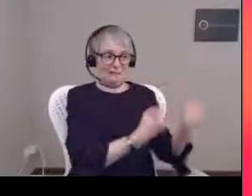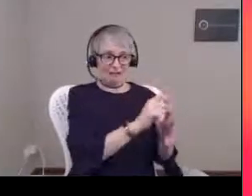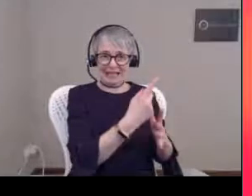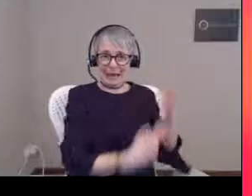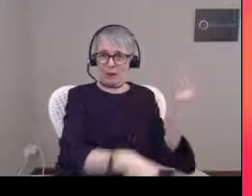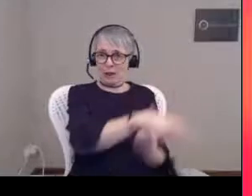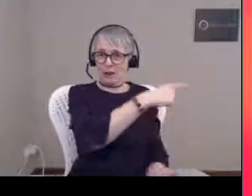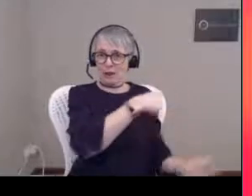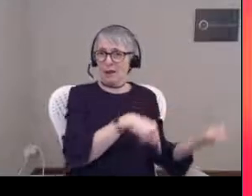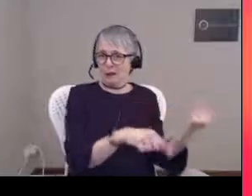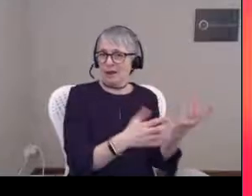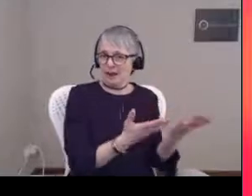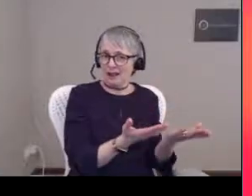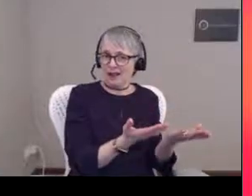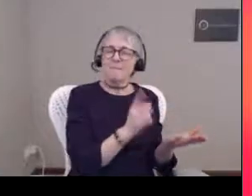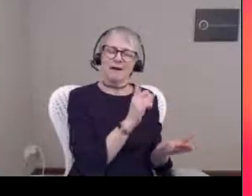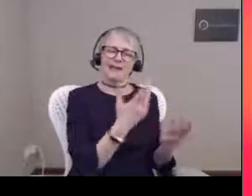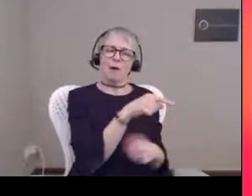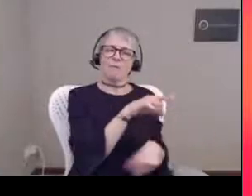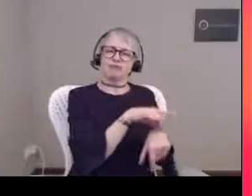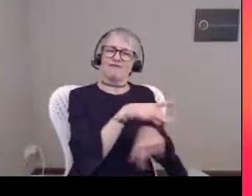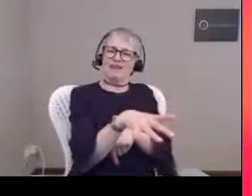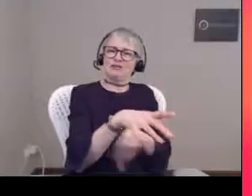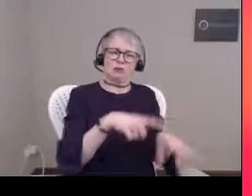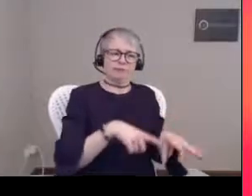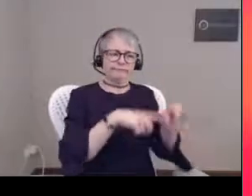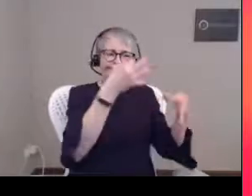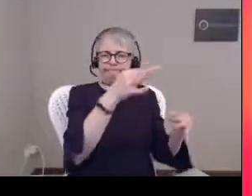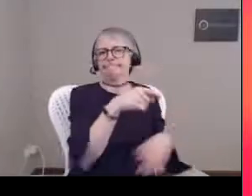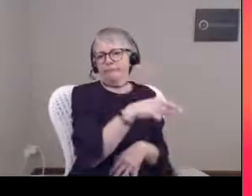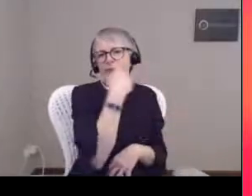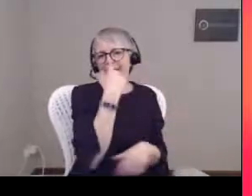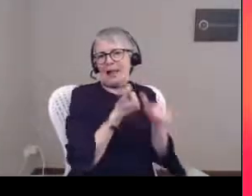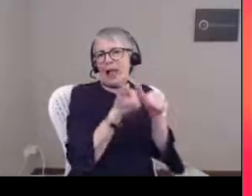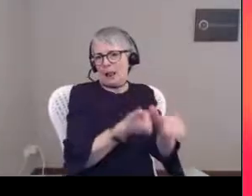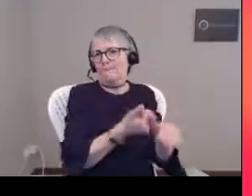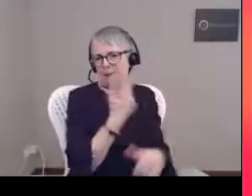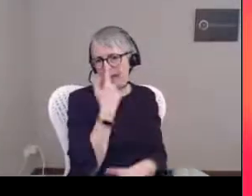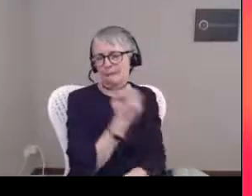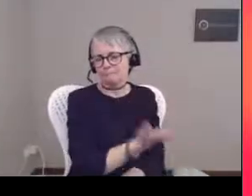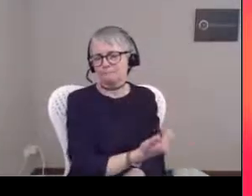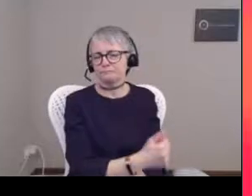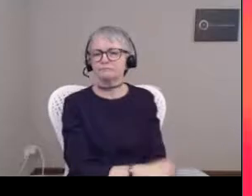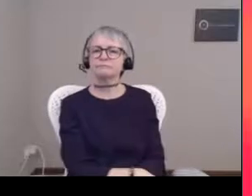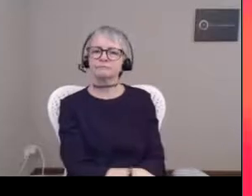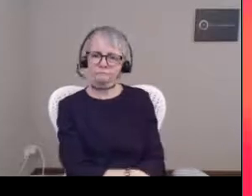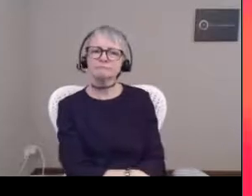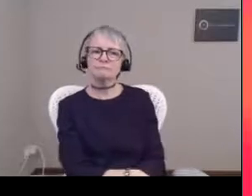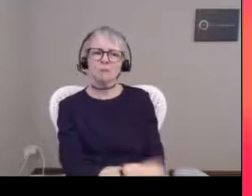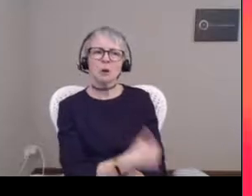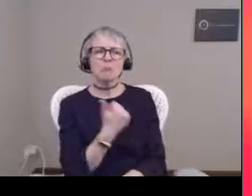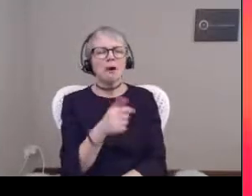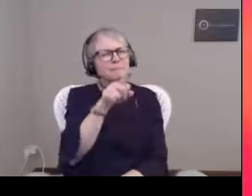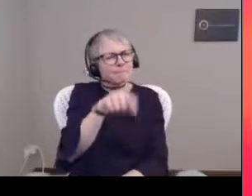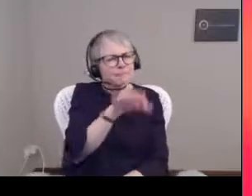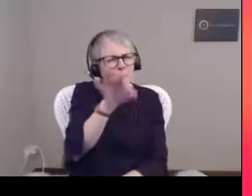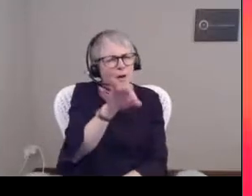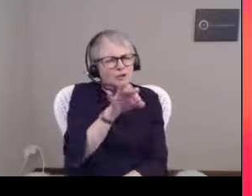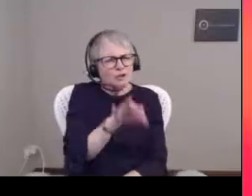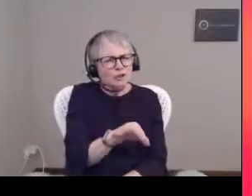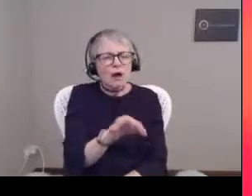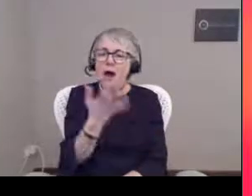but professionally qualified, will be able to help candidates with that. So another question, is there a cut-off age